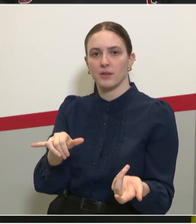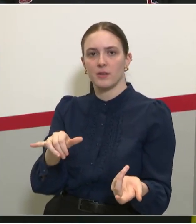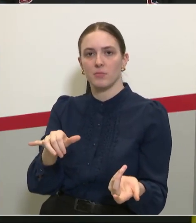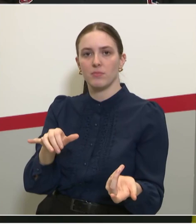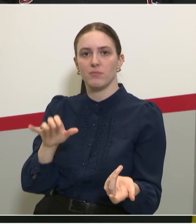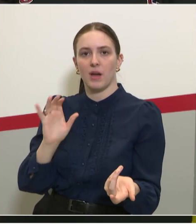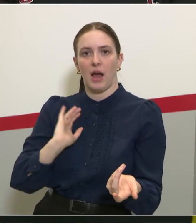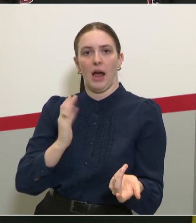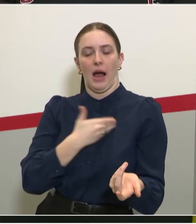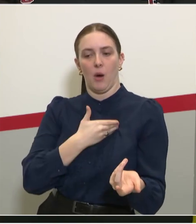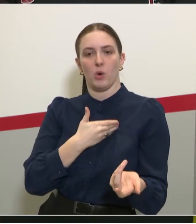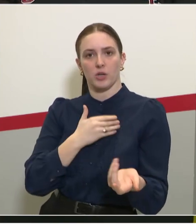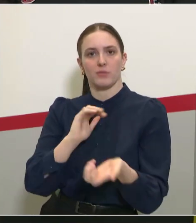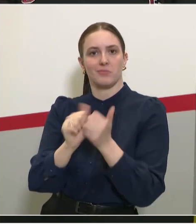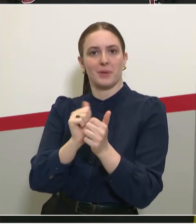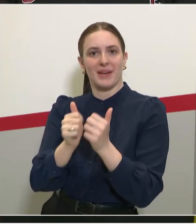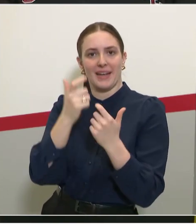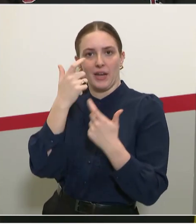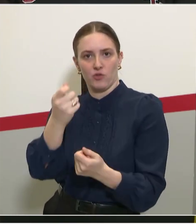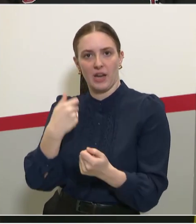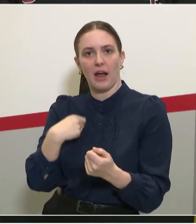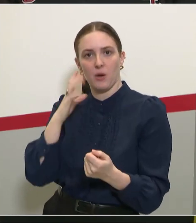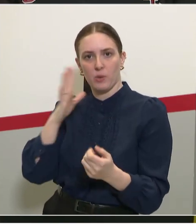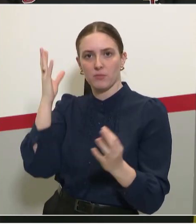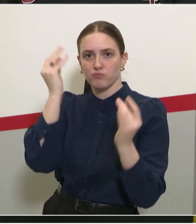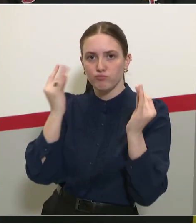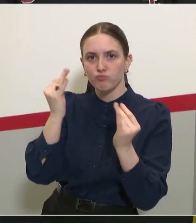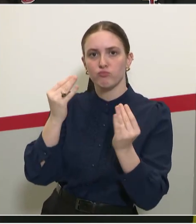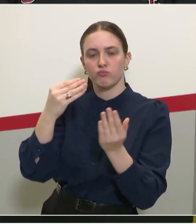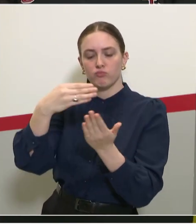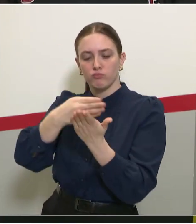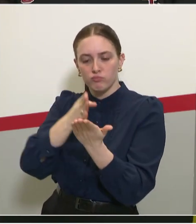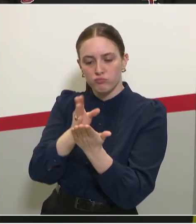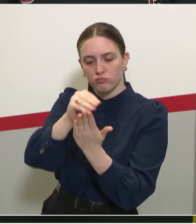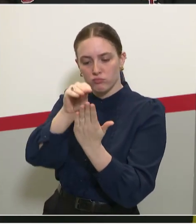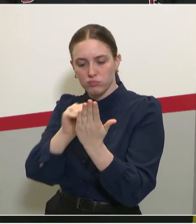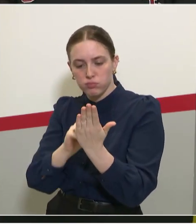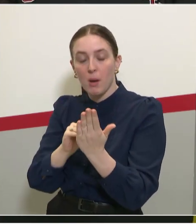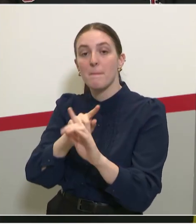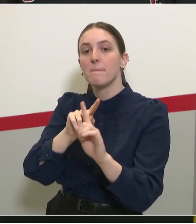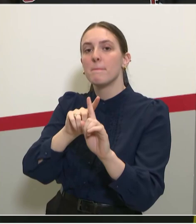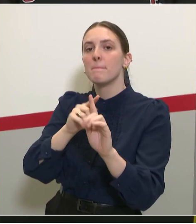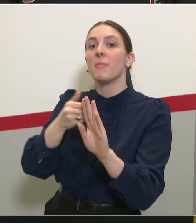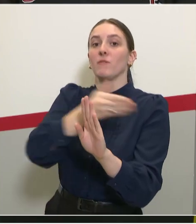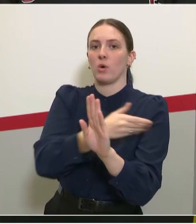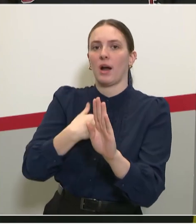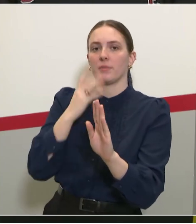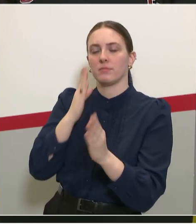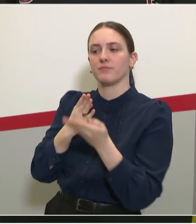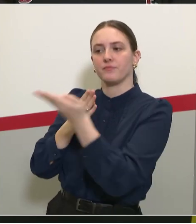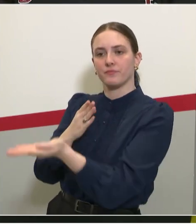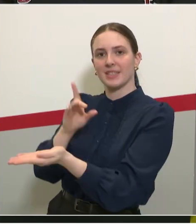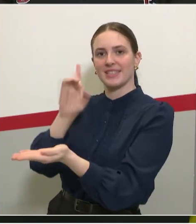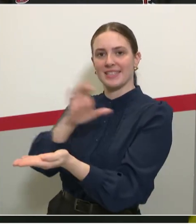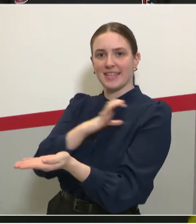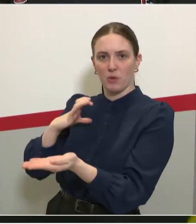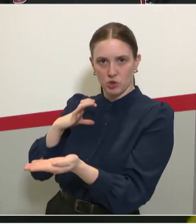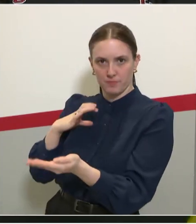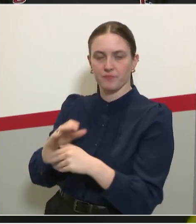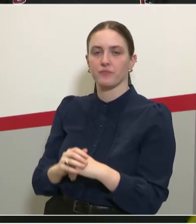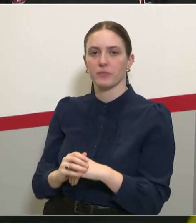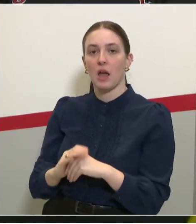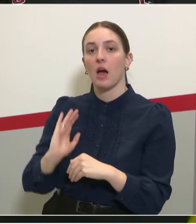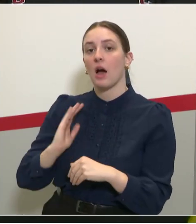competing interest that I will weigh before I send a budget to the council. We expect to get the next